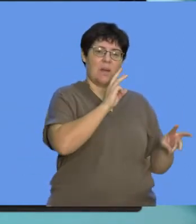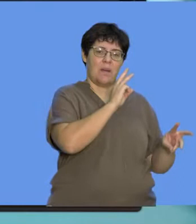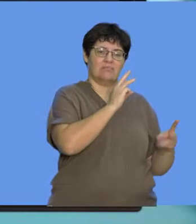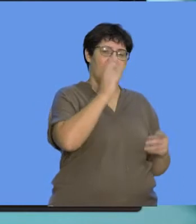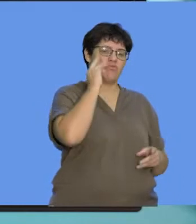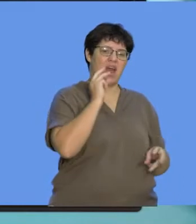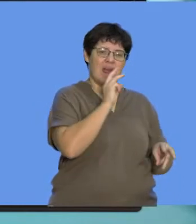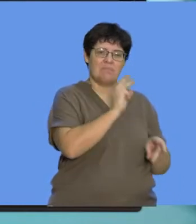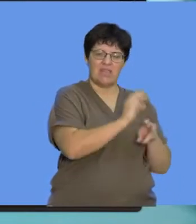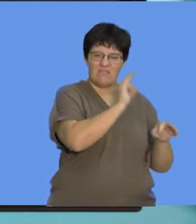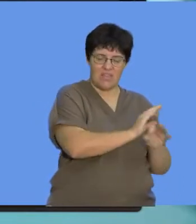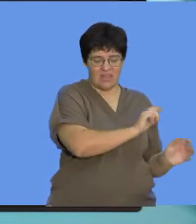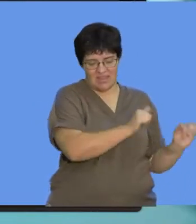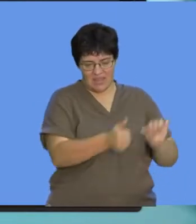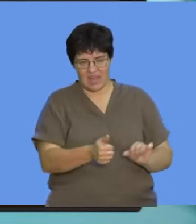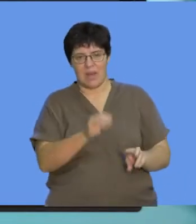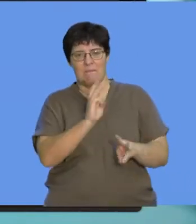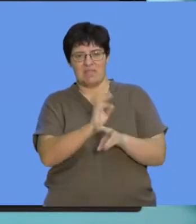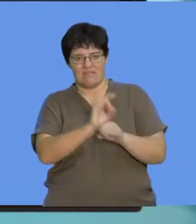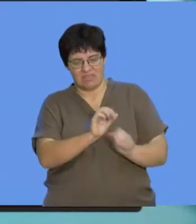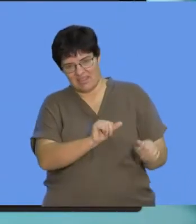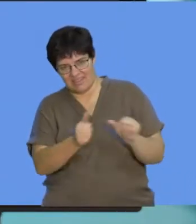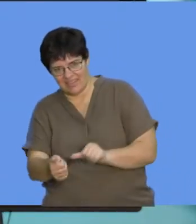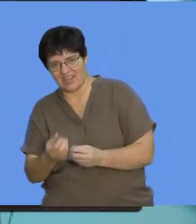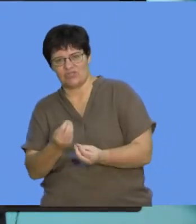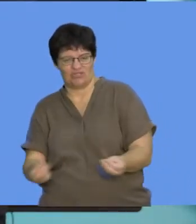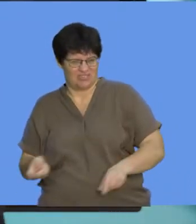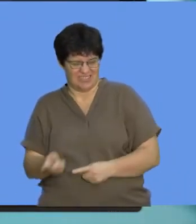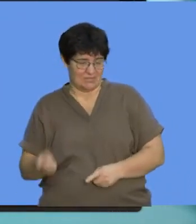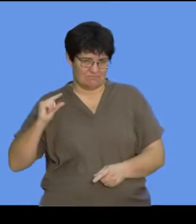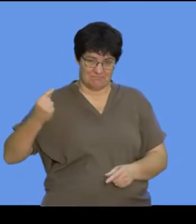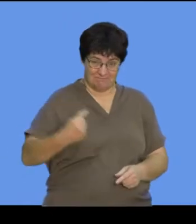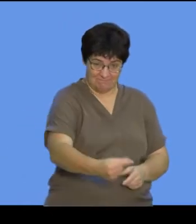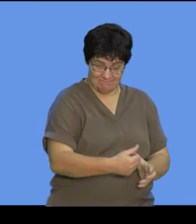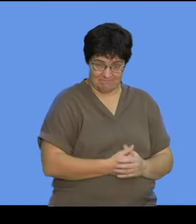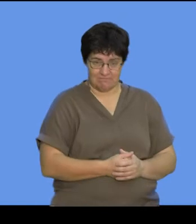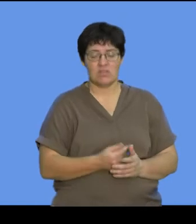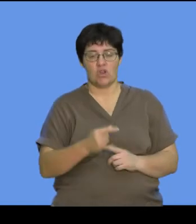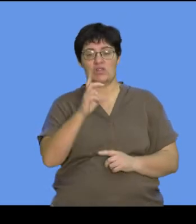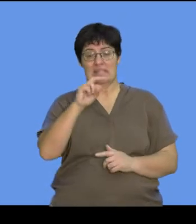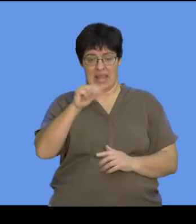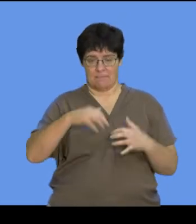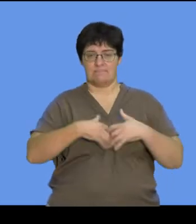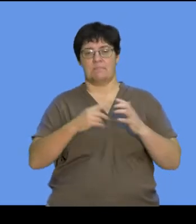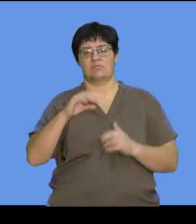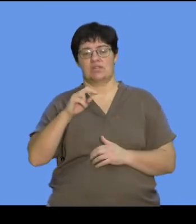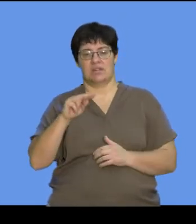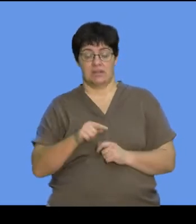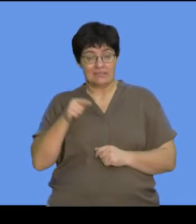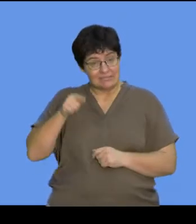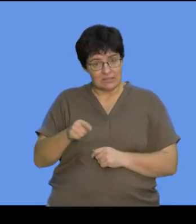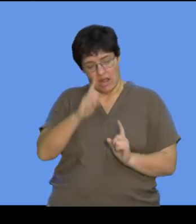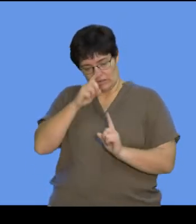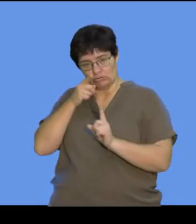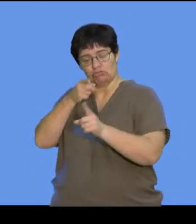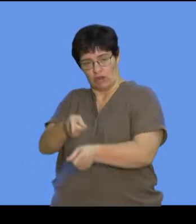next generation in terms of reproduction. So genes are made up of DNA. Some of these genes basically